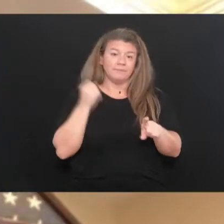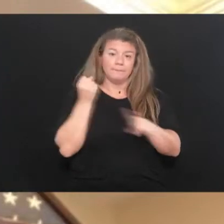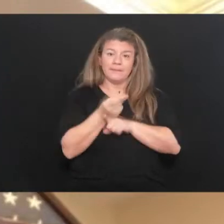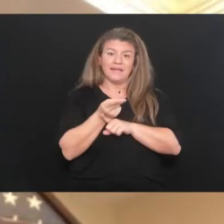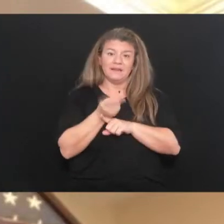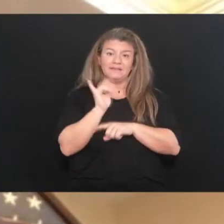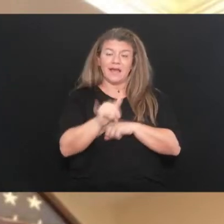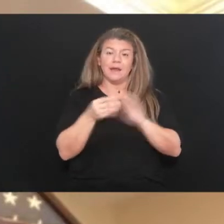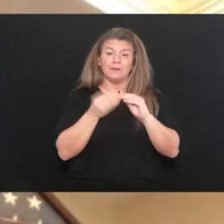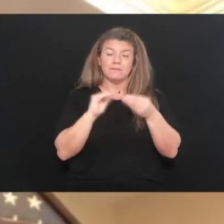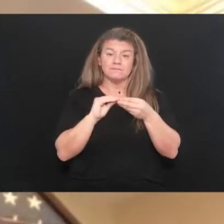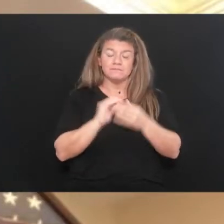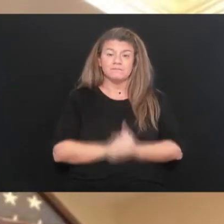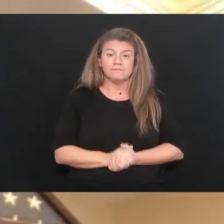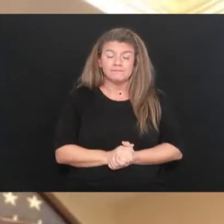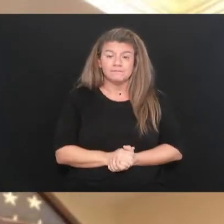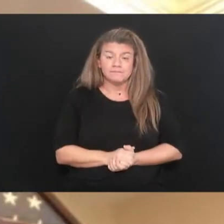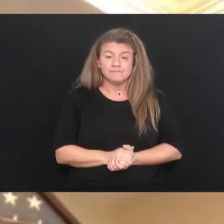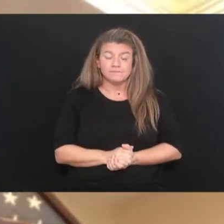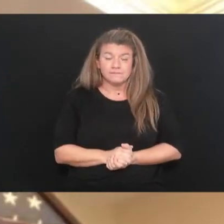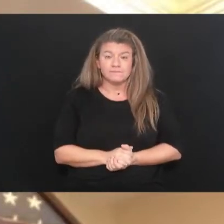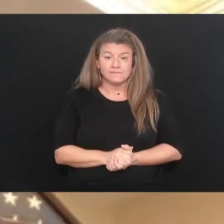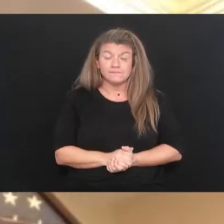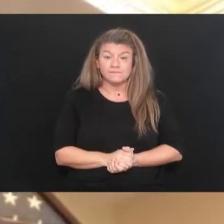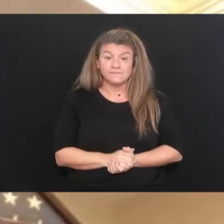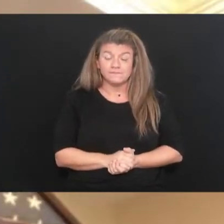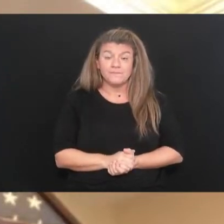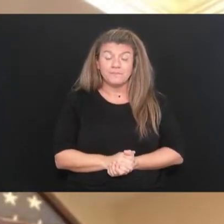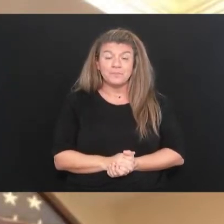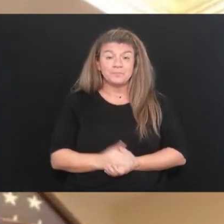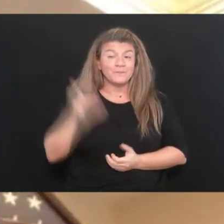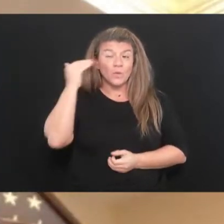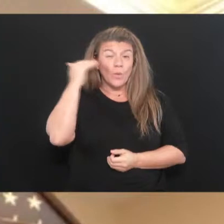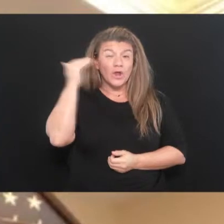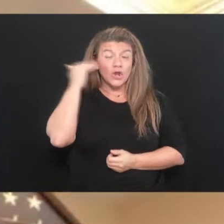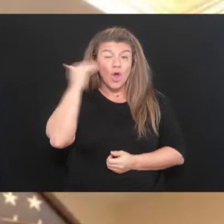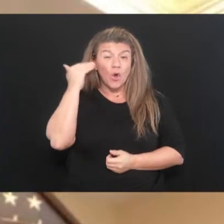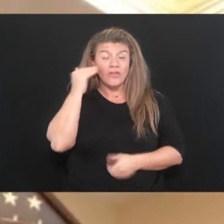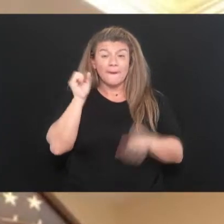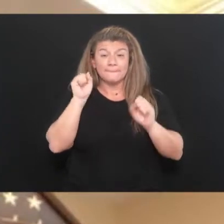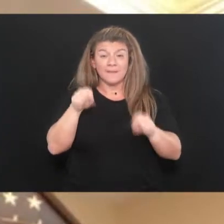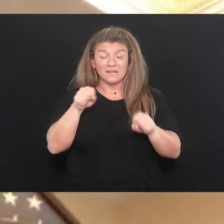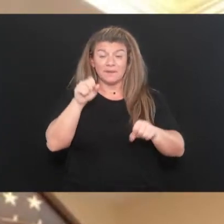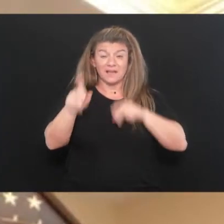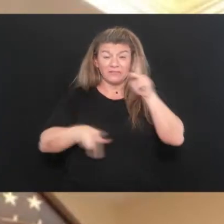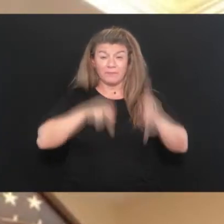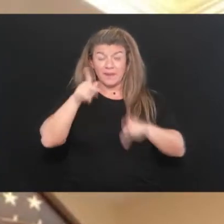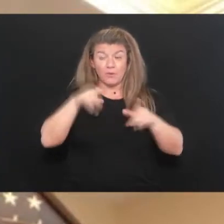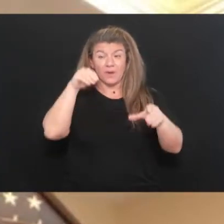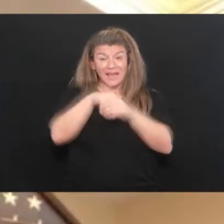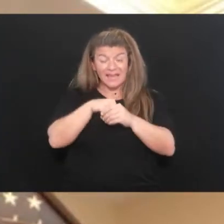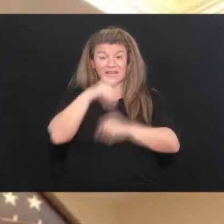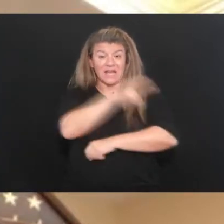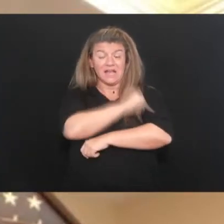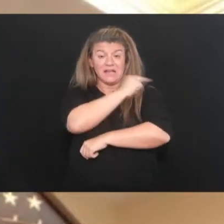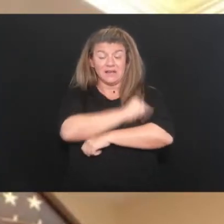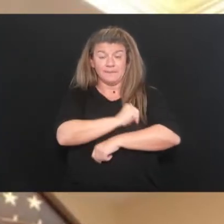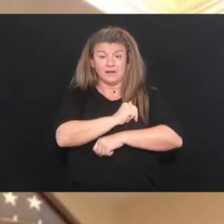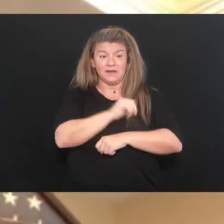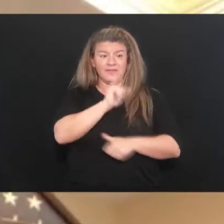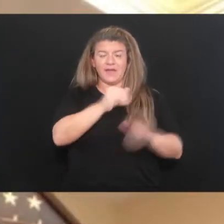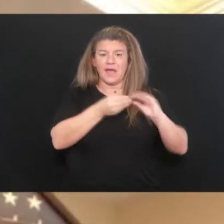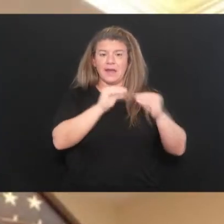that number. We know that the preponderance of people in the hospital right now, the number is now up to